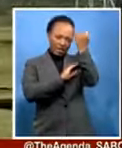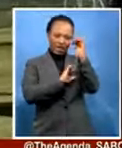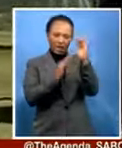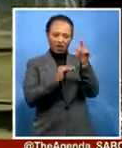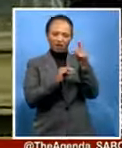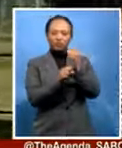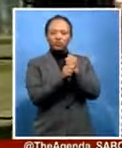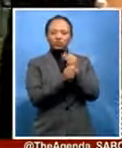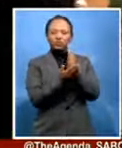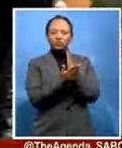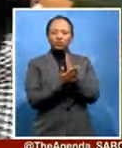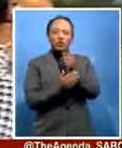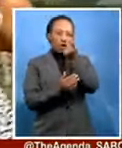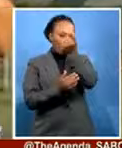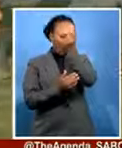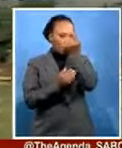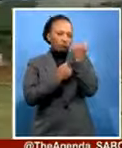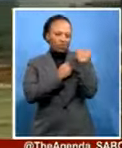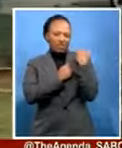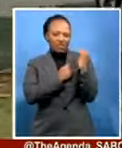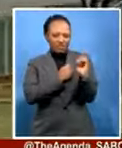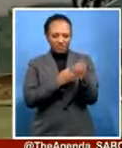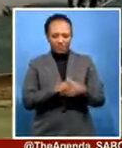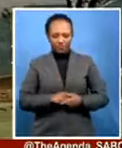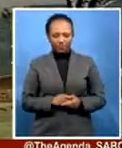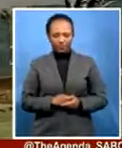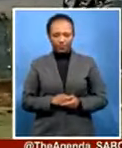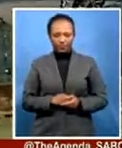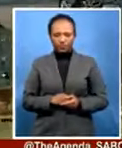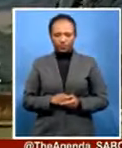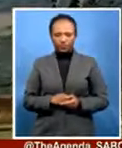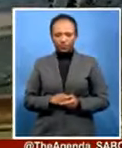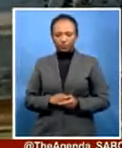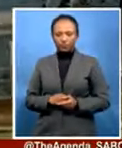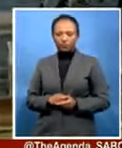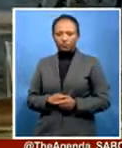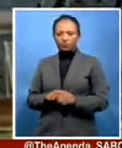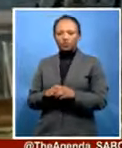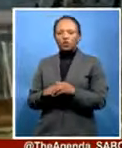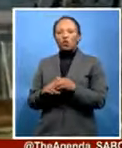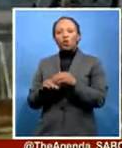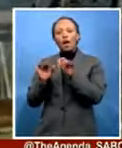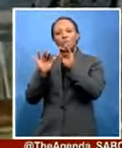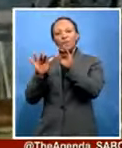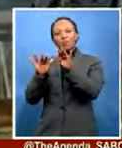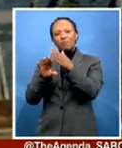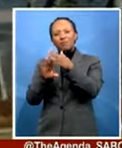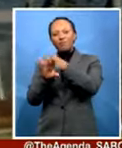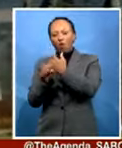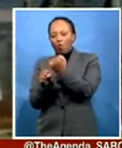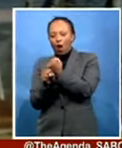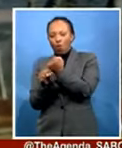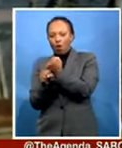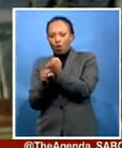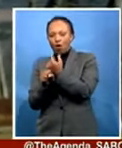country? It's built on work that other people have done over the years in terms of using sort of possibility of poisons or something